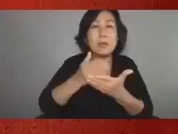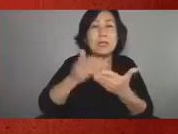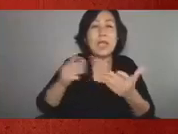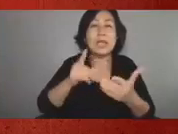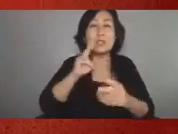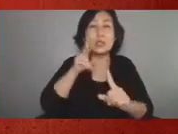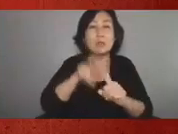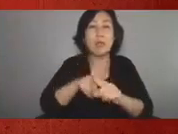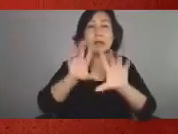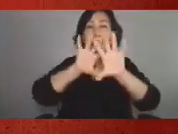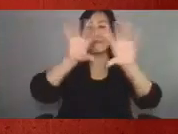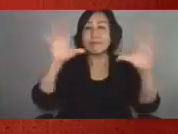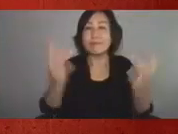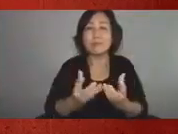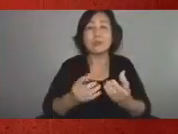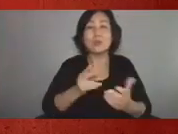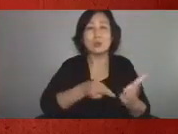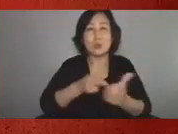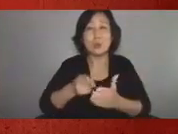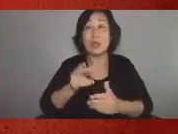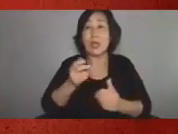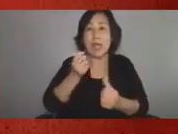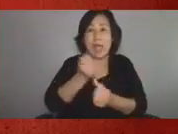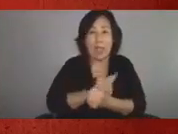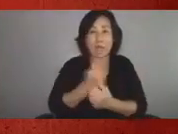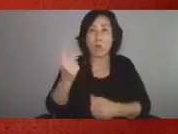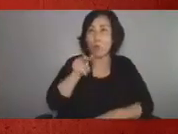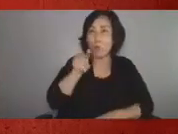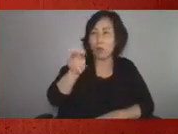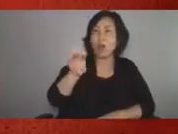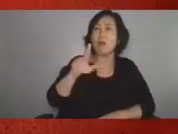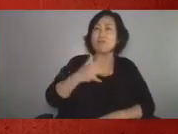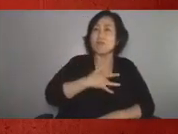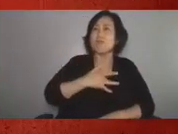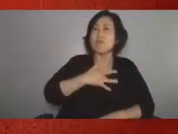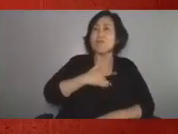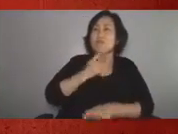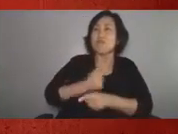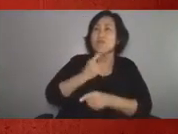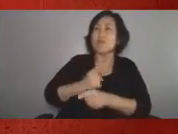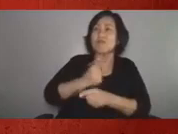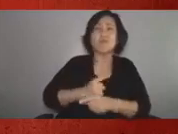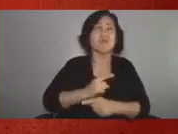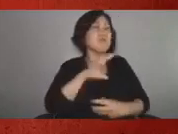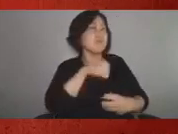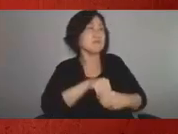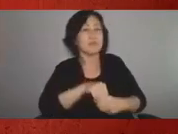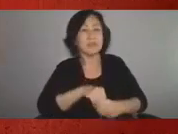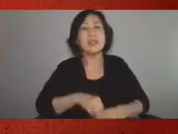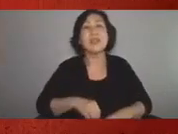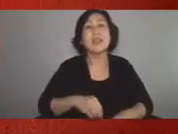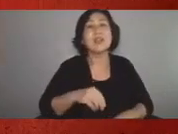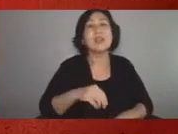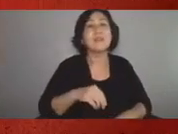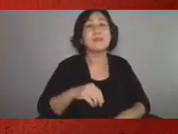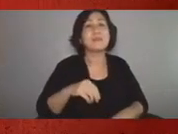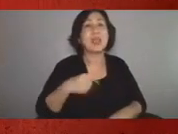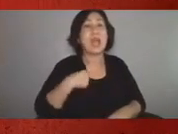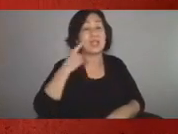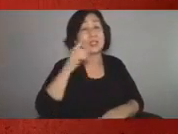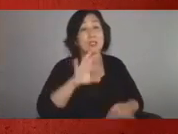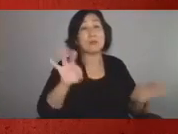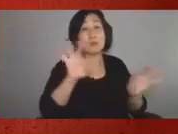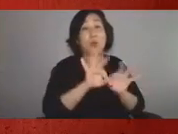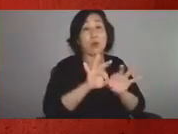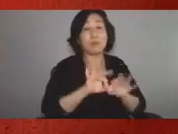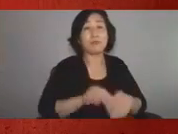that everybody will be able to relate to and take in. So it's and I think that's really important.